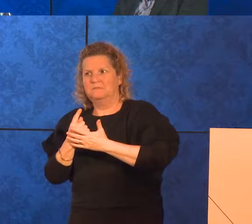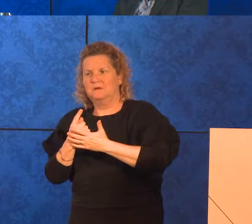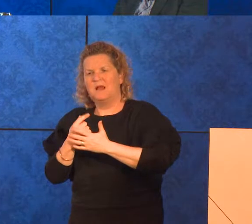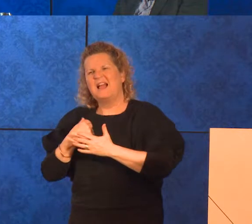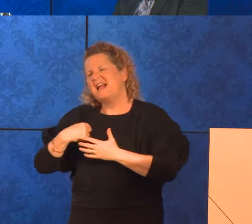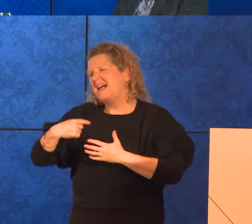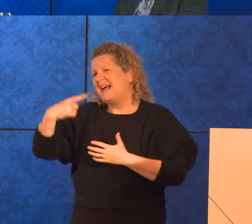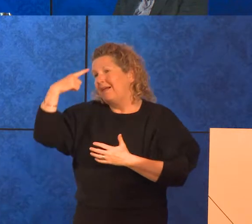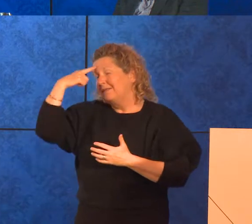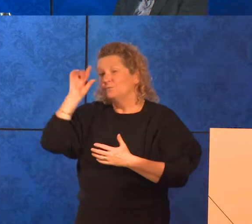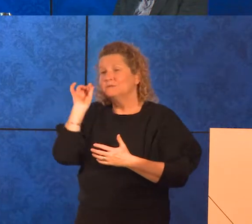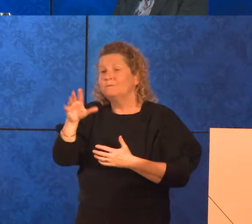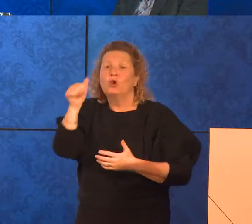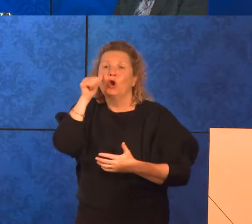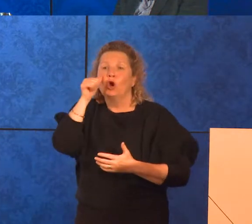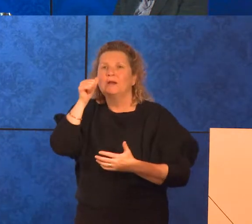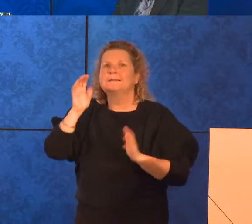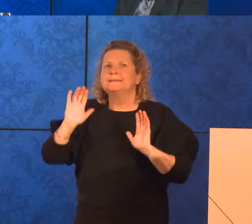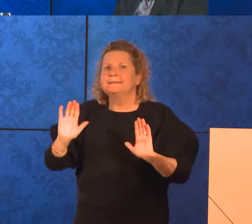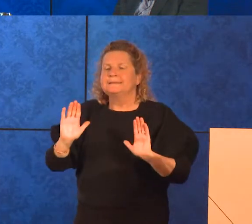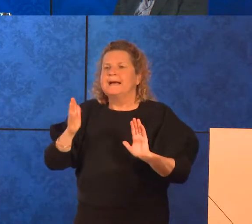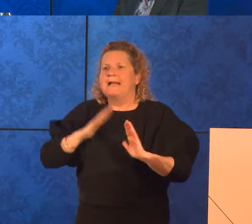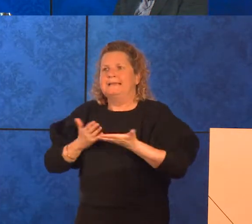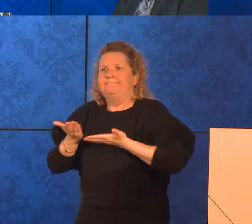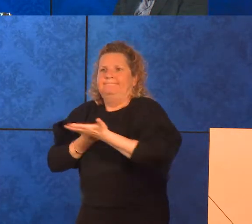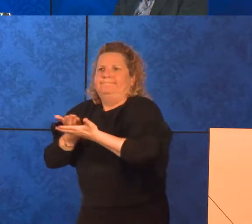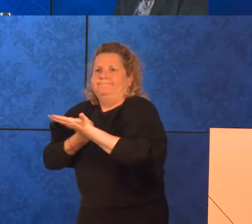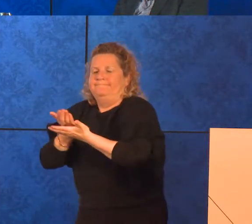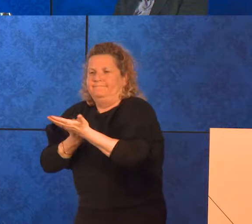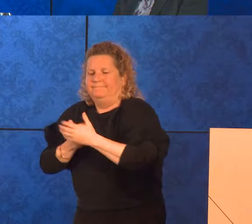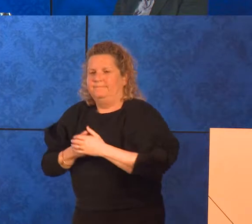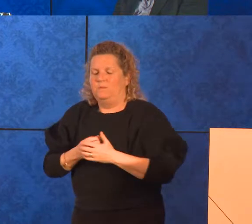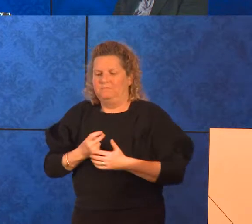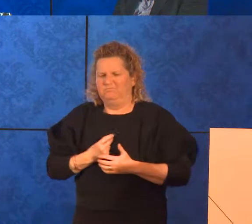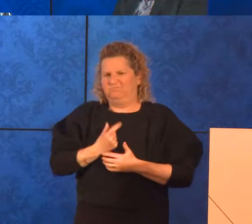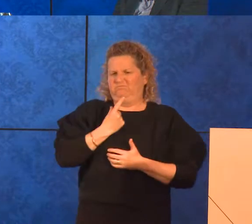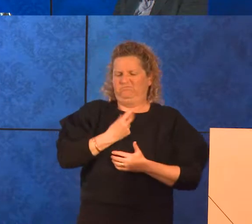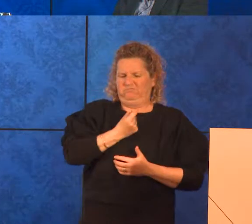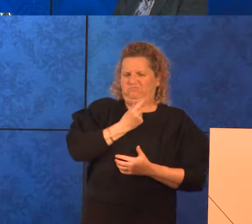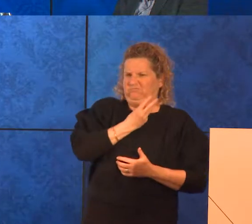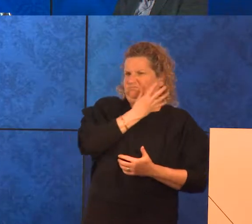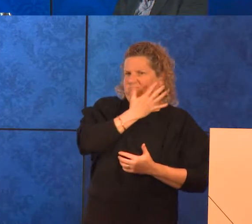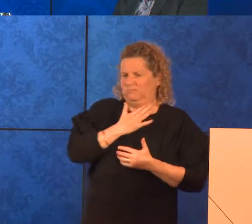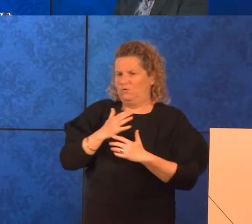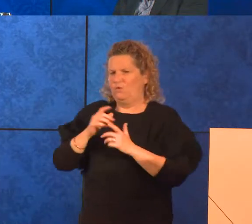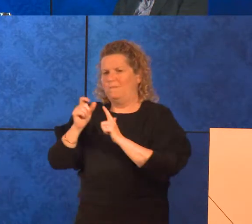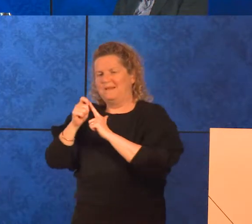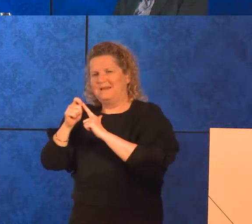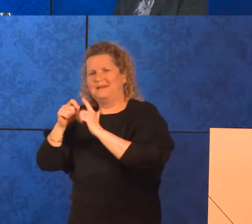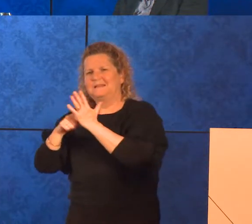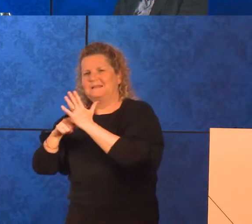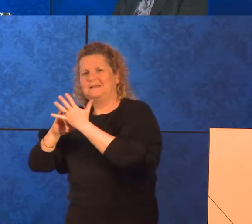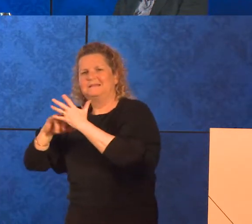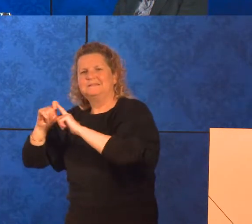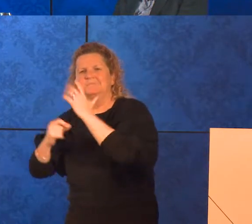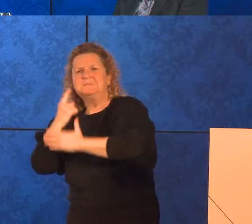time comes, when you need it. And I think when things are triggered, when post-traumatic stress starts kicking in, and it's those things that you